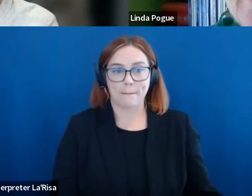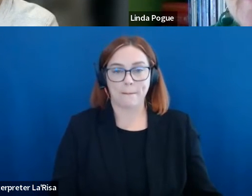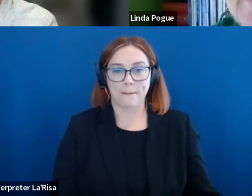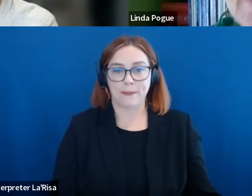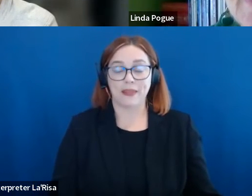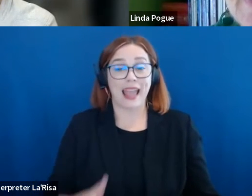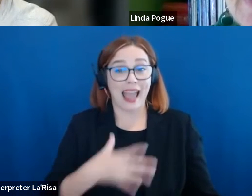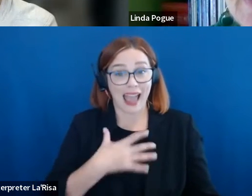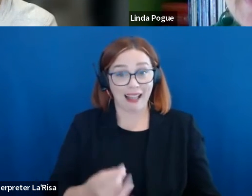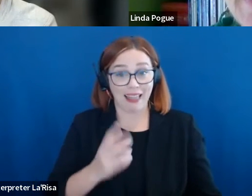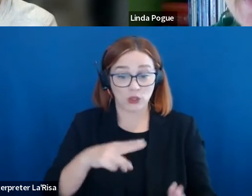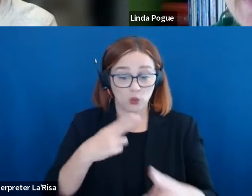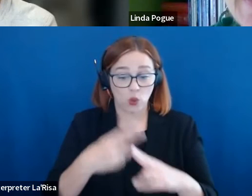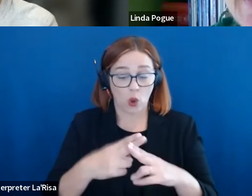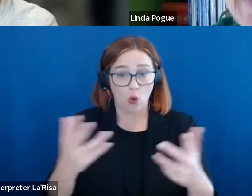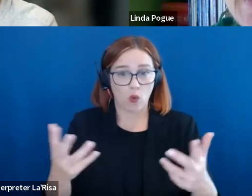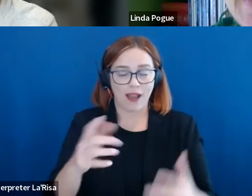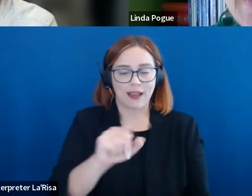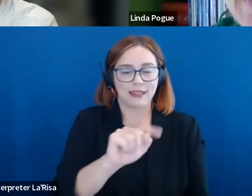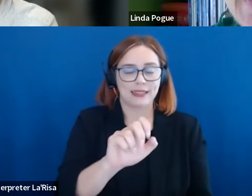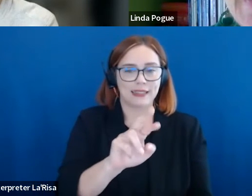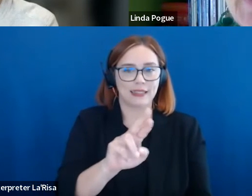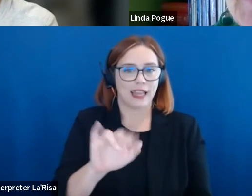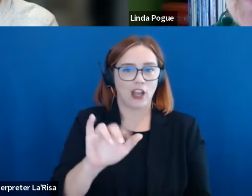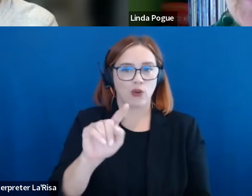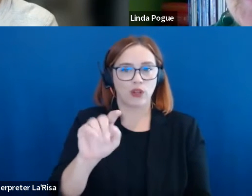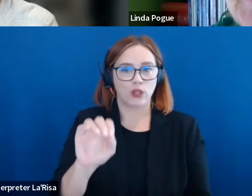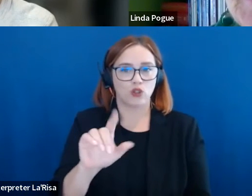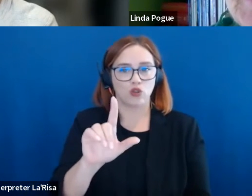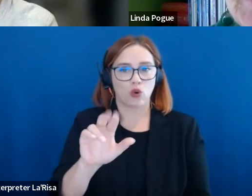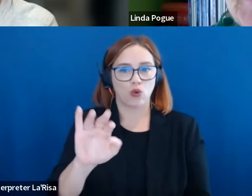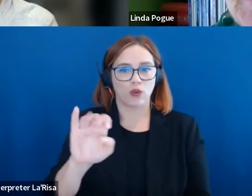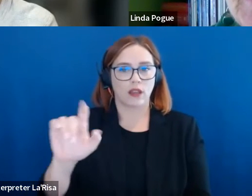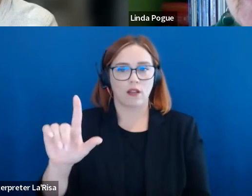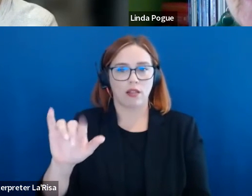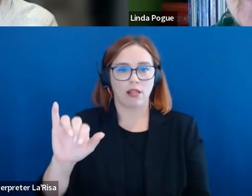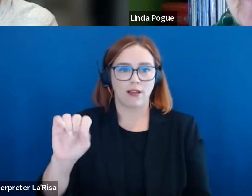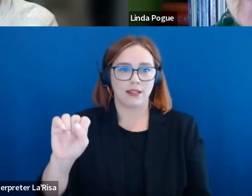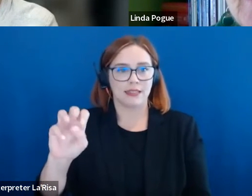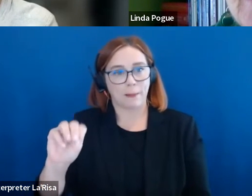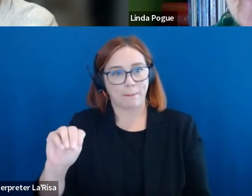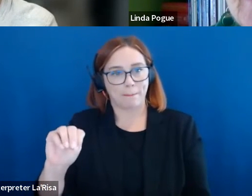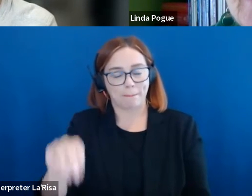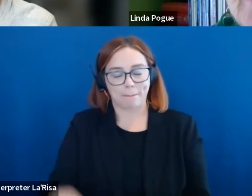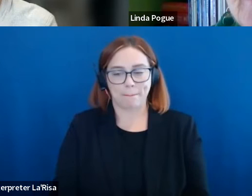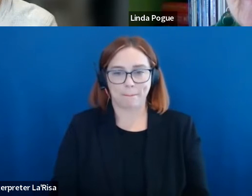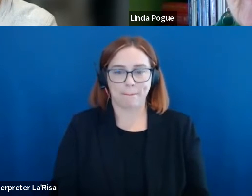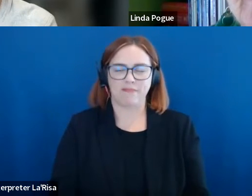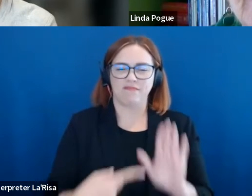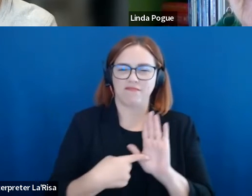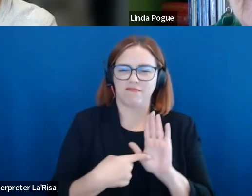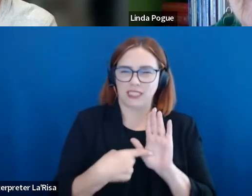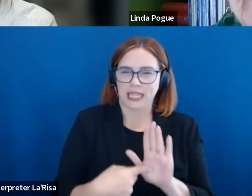territorialism when it comes to volunteers. So I'll give you an example. We did not do a lot of recruitment for